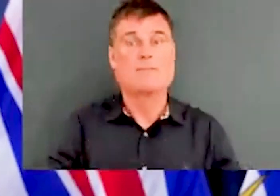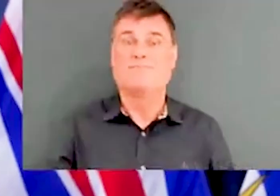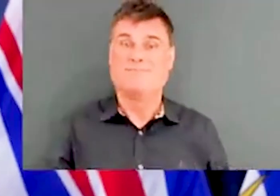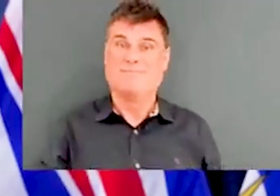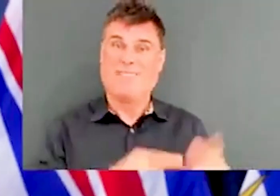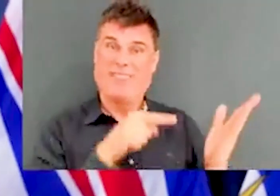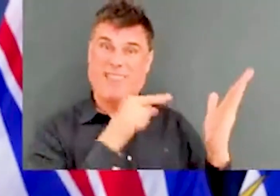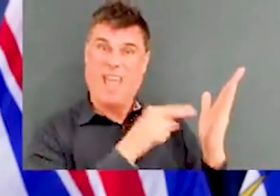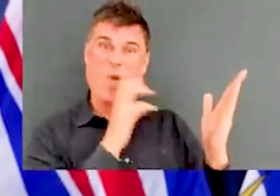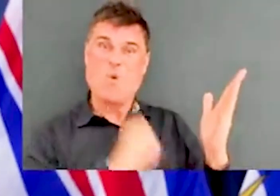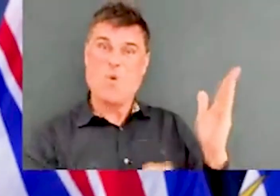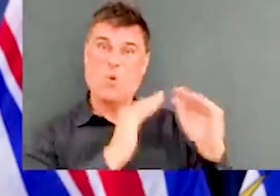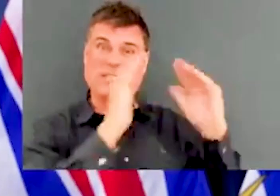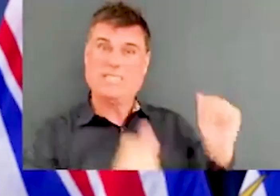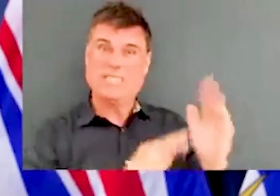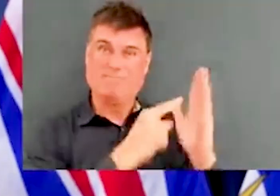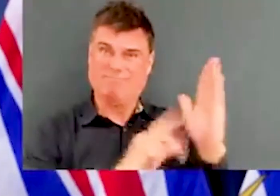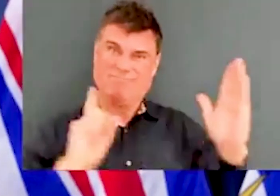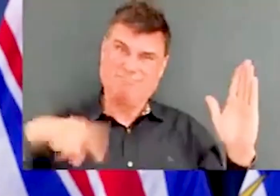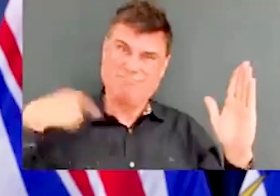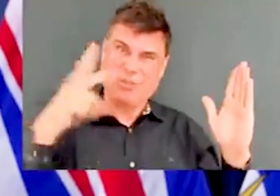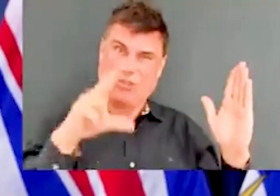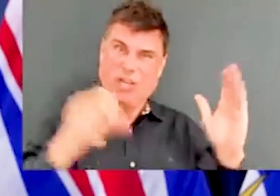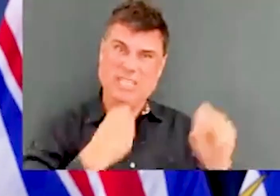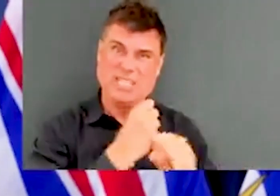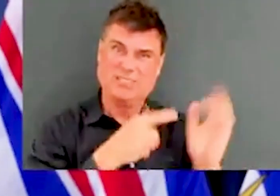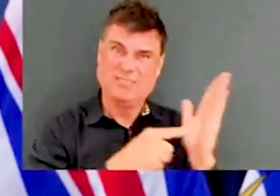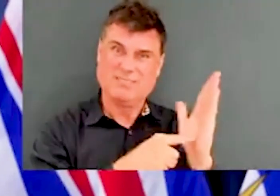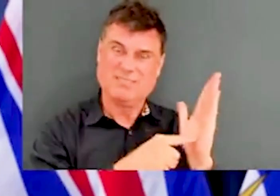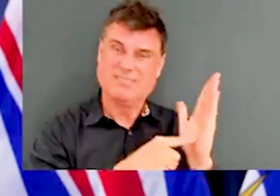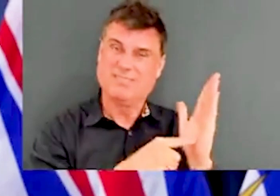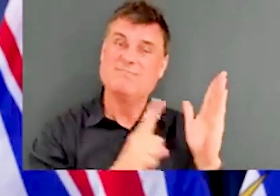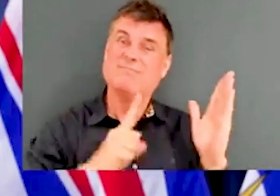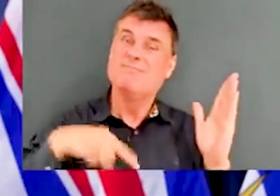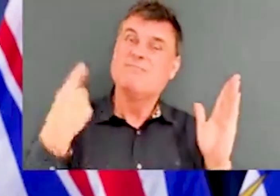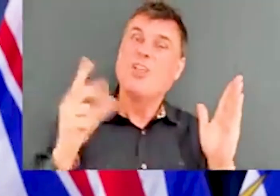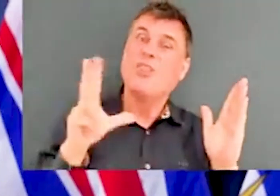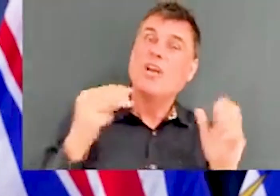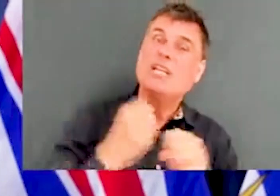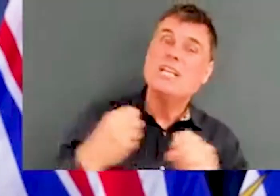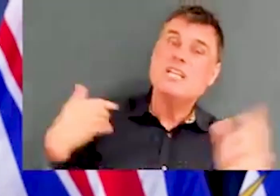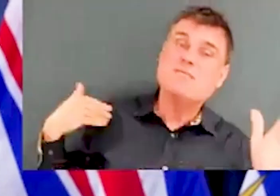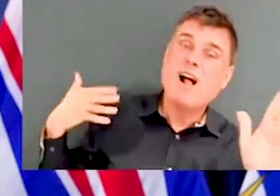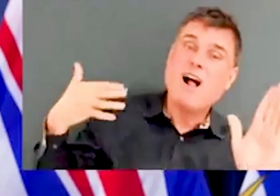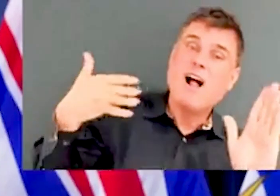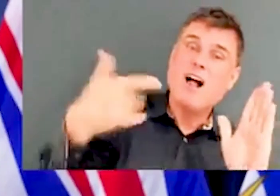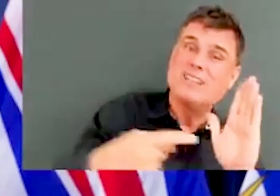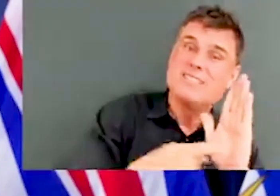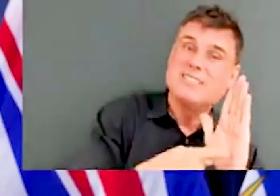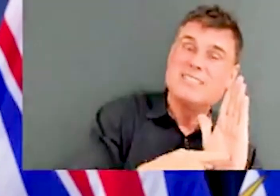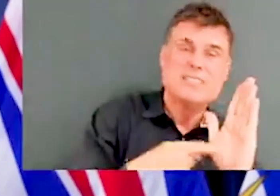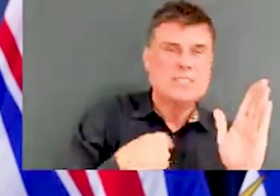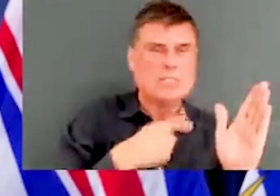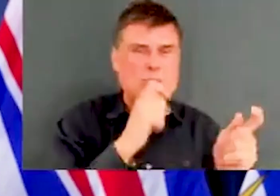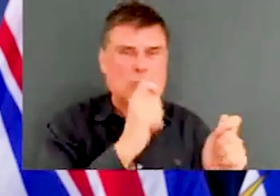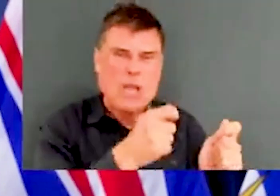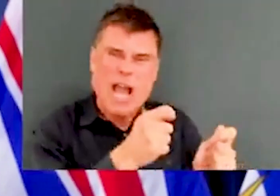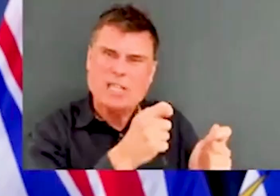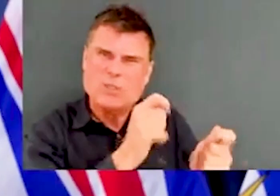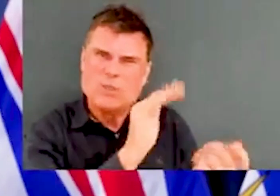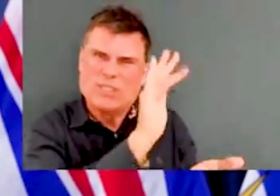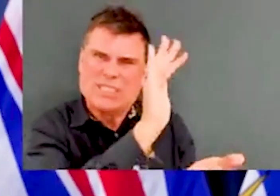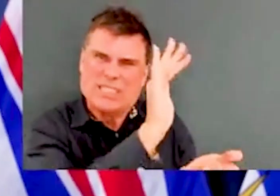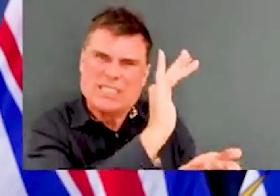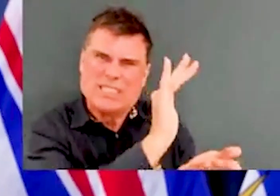royalty deductions were introduced to reduce royalties paid to the province, including the Deep Well royalty